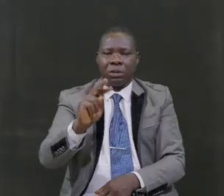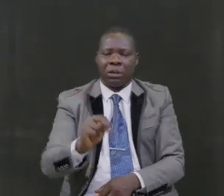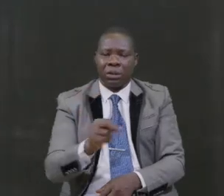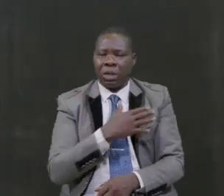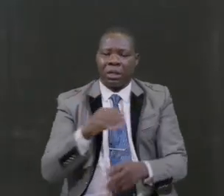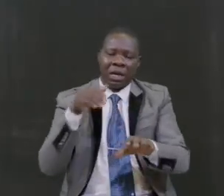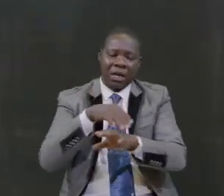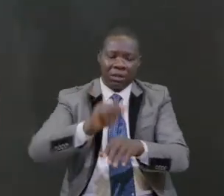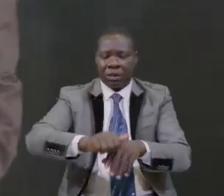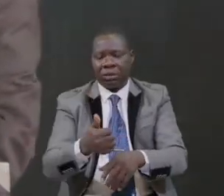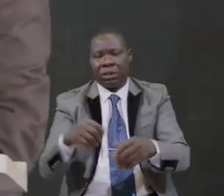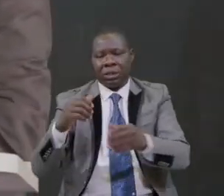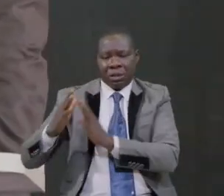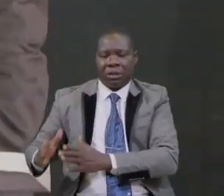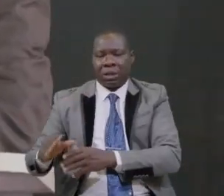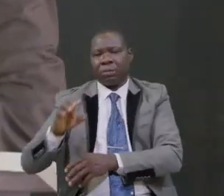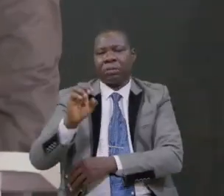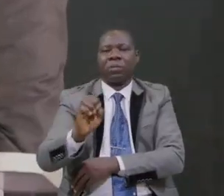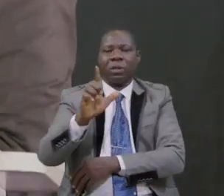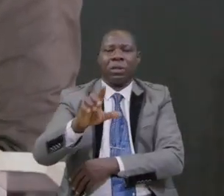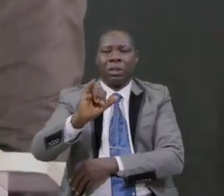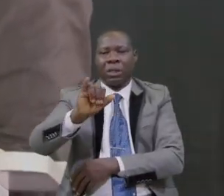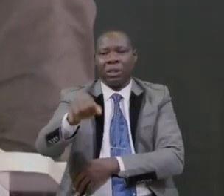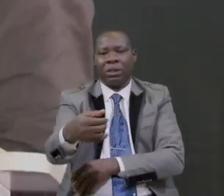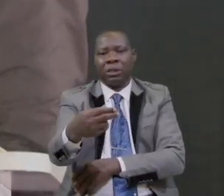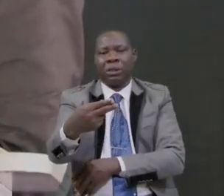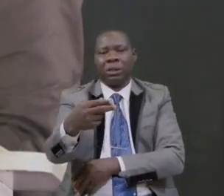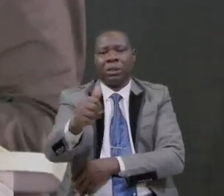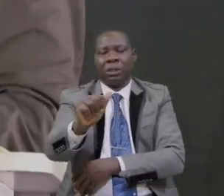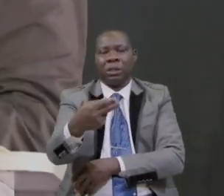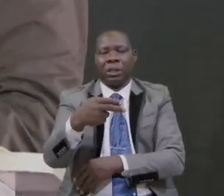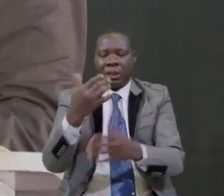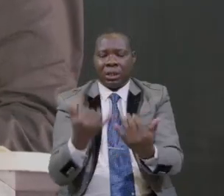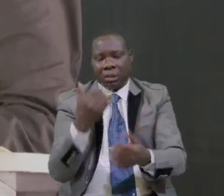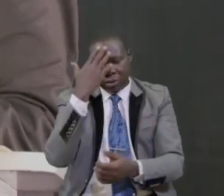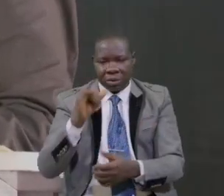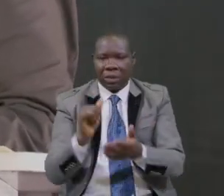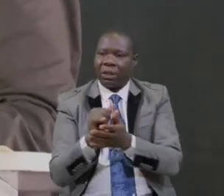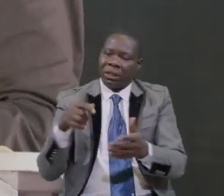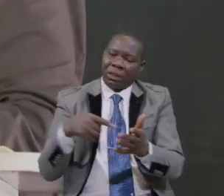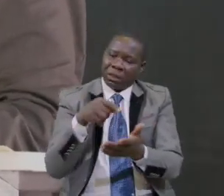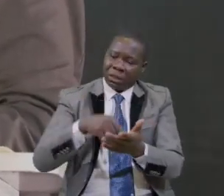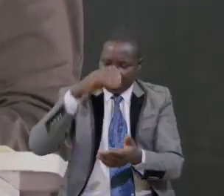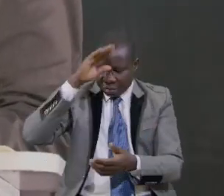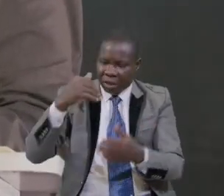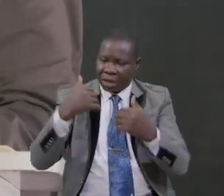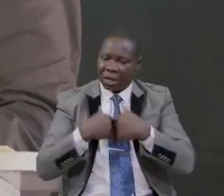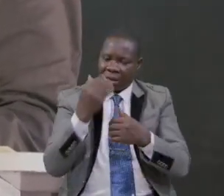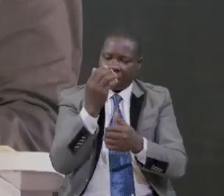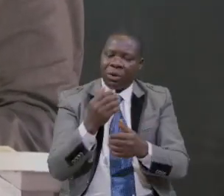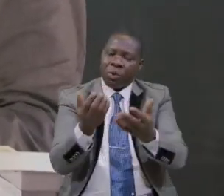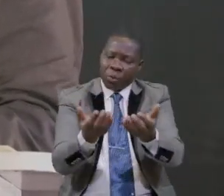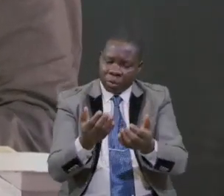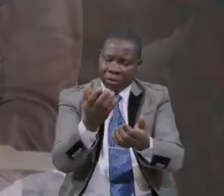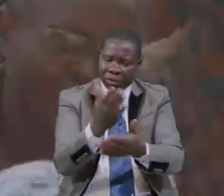knowing that this man wanted something and was going to get it. And I know you